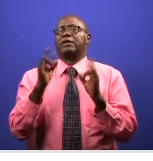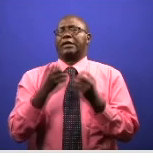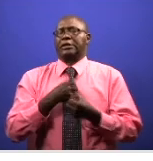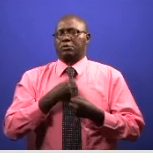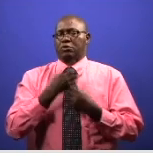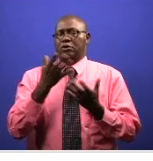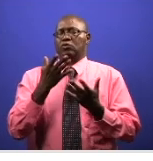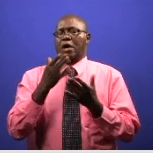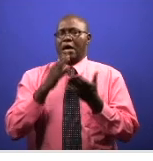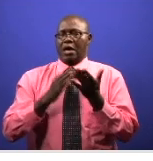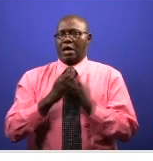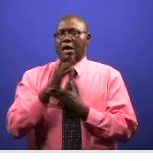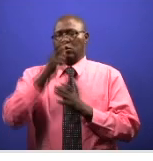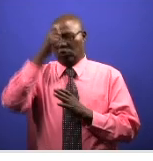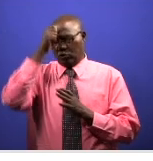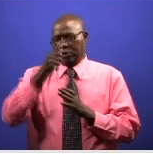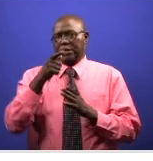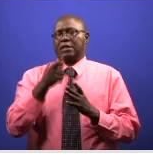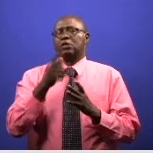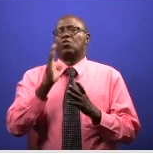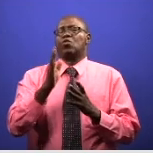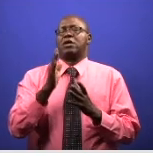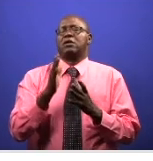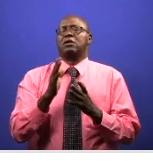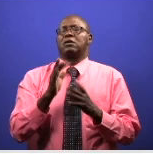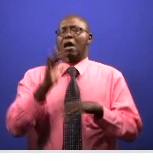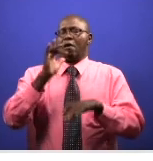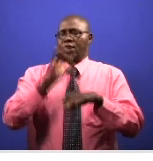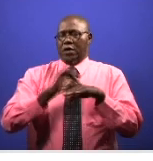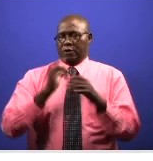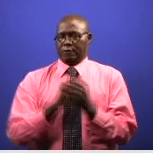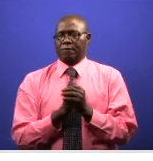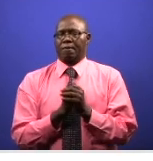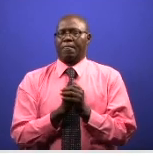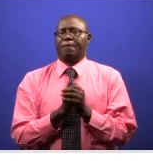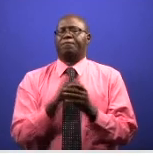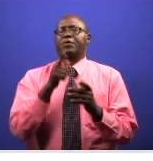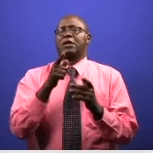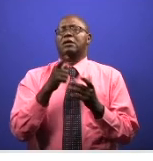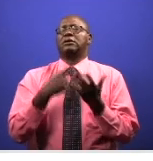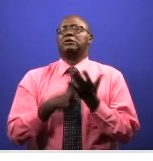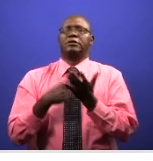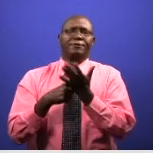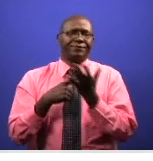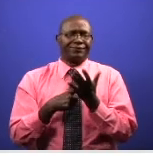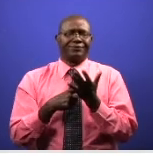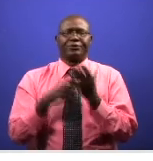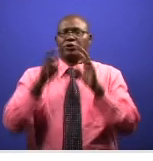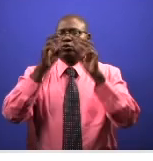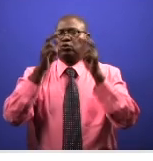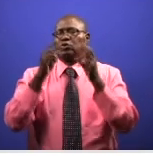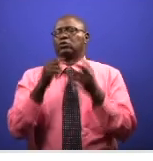to dignity will be eroded. If women cannot feel safe to discuss issues vocally in online